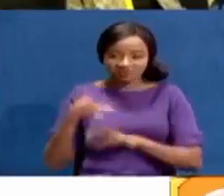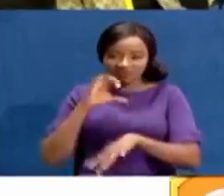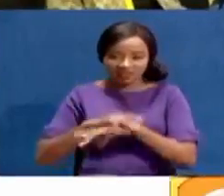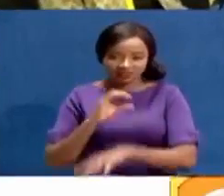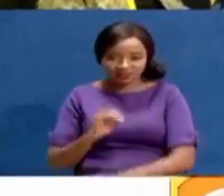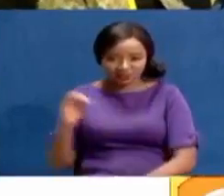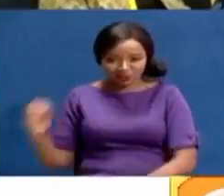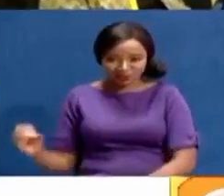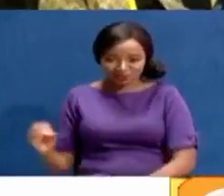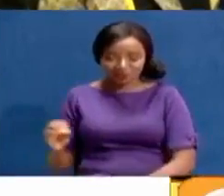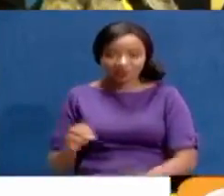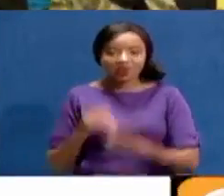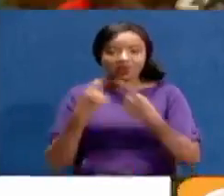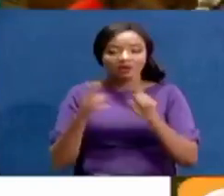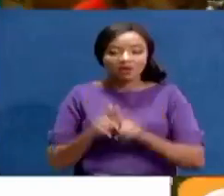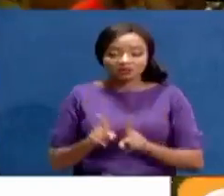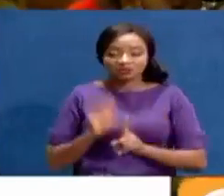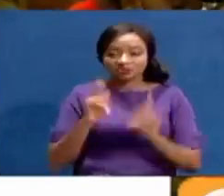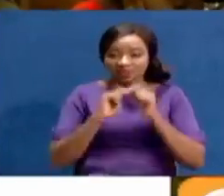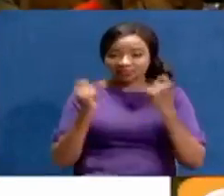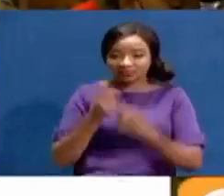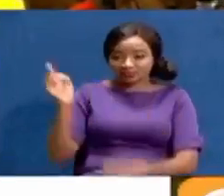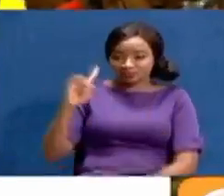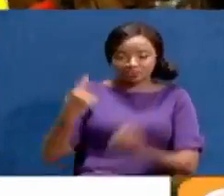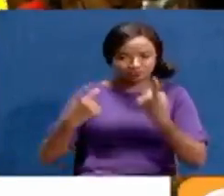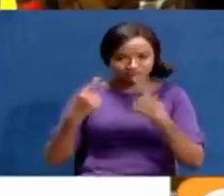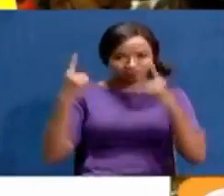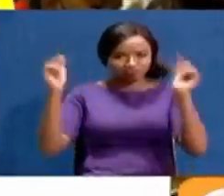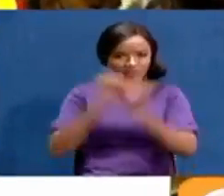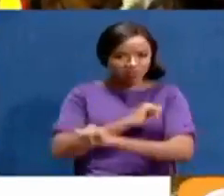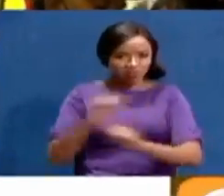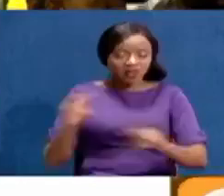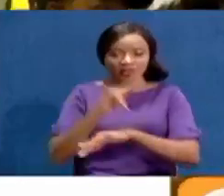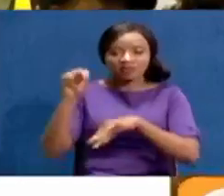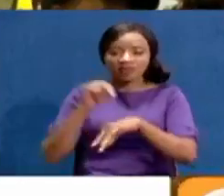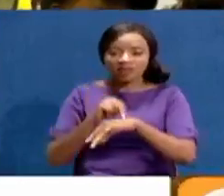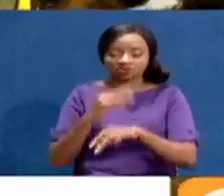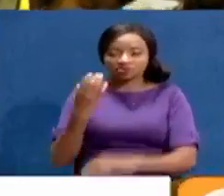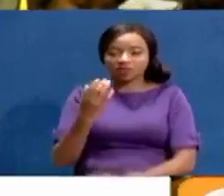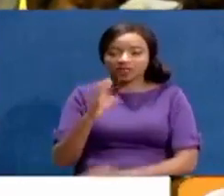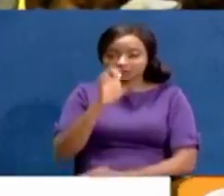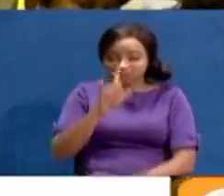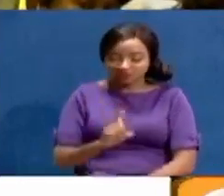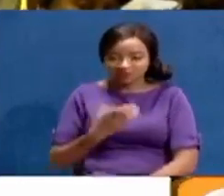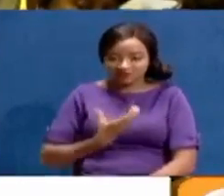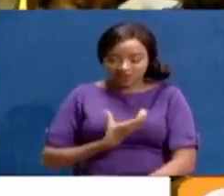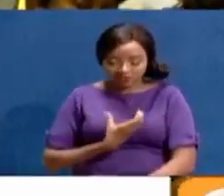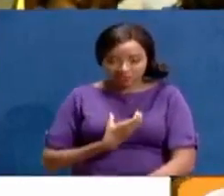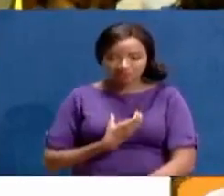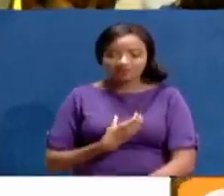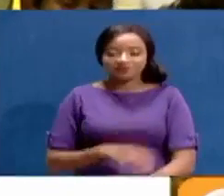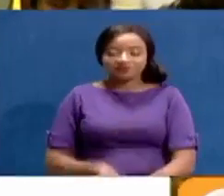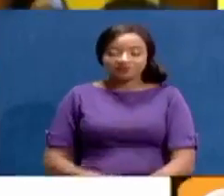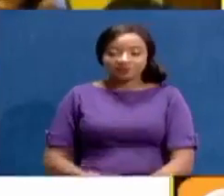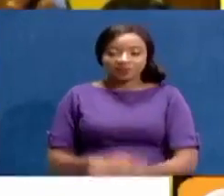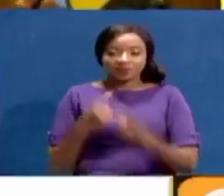0. Mwendwa's political wing, Team Blue, were successful in the National Executive Council elections, with Nyanza's John